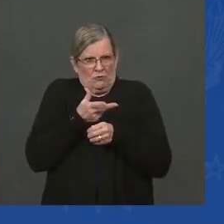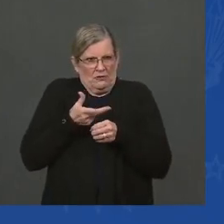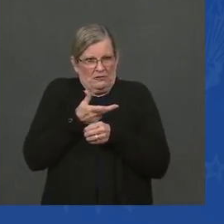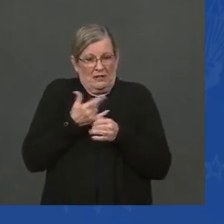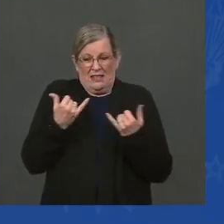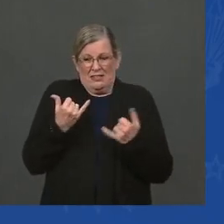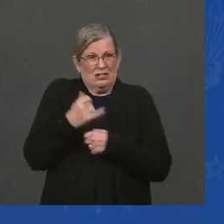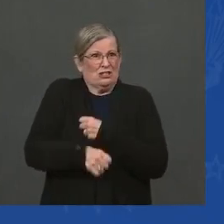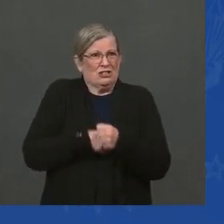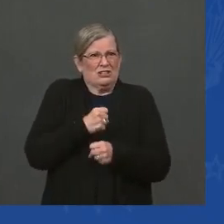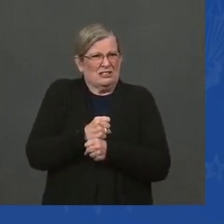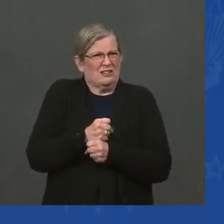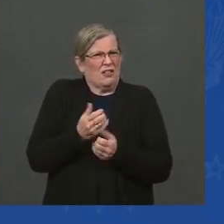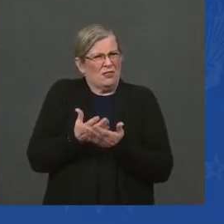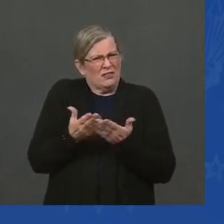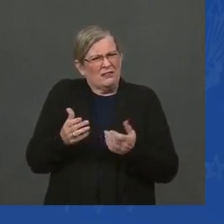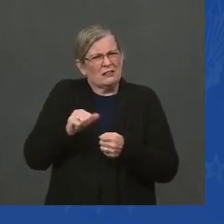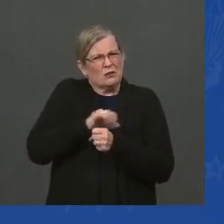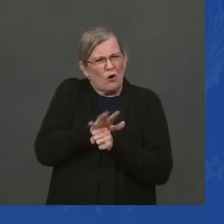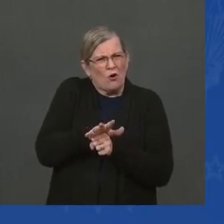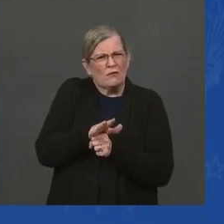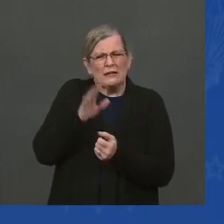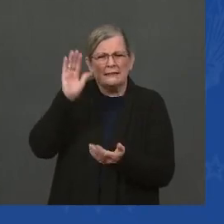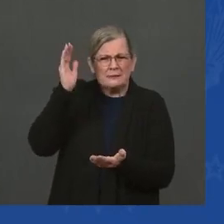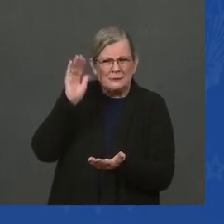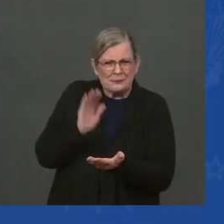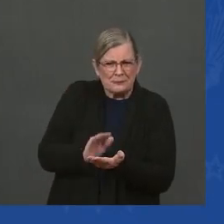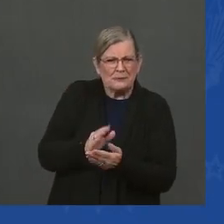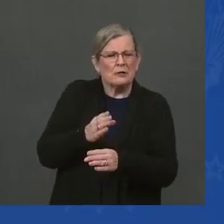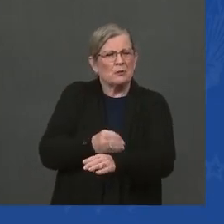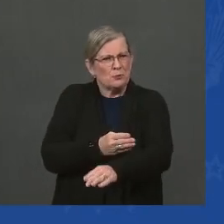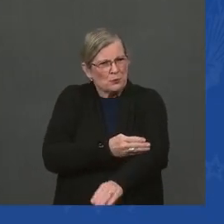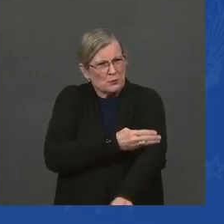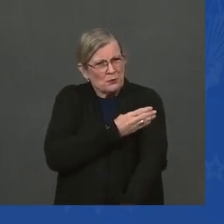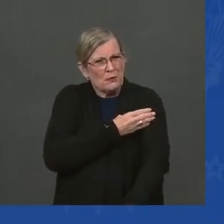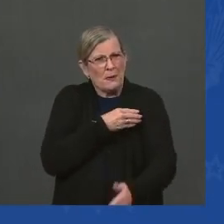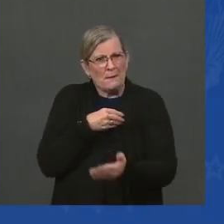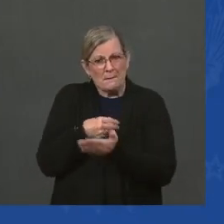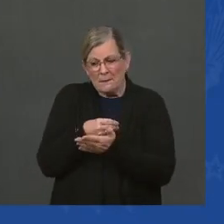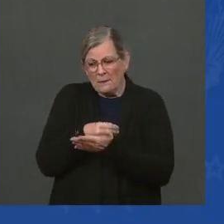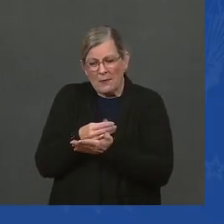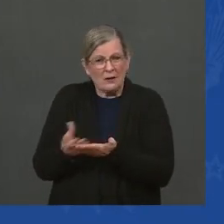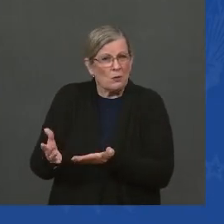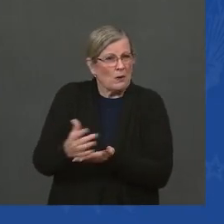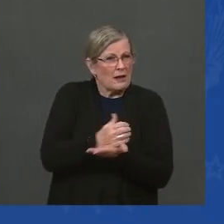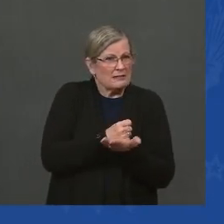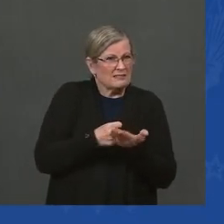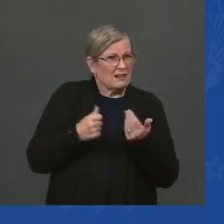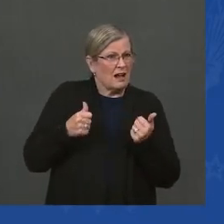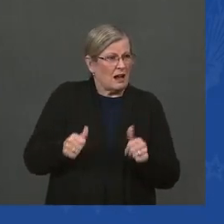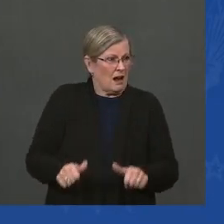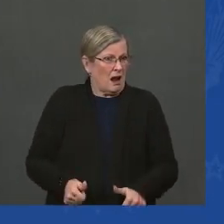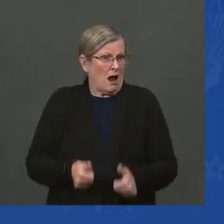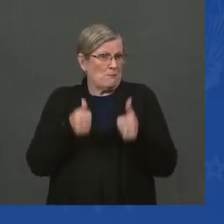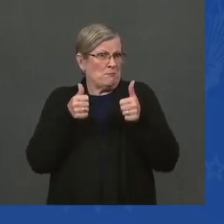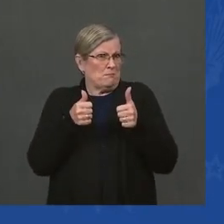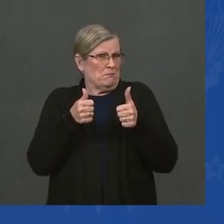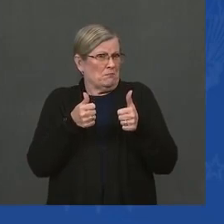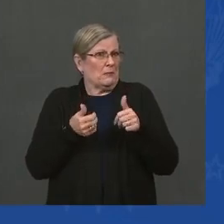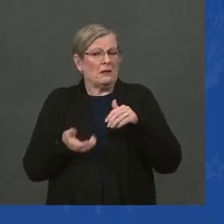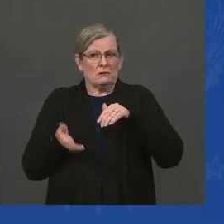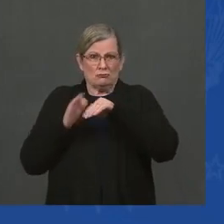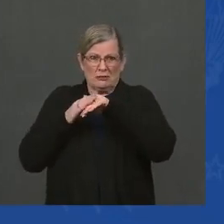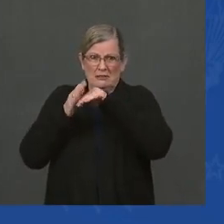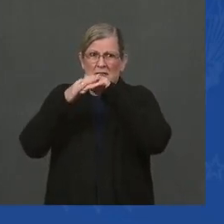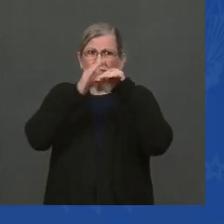the wages have gone up higher, faster than inflation, and we have generated real economic growth. It